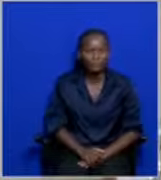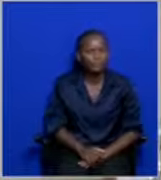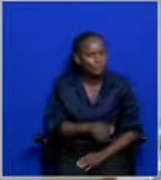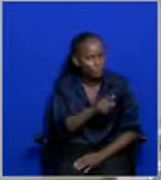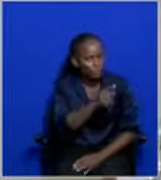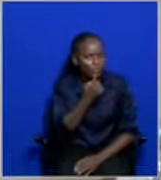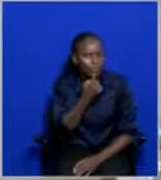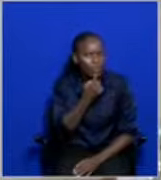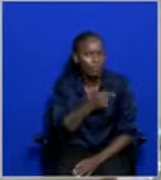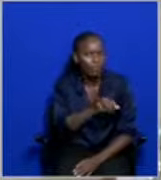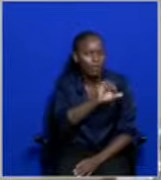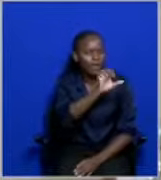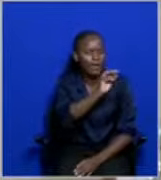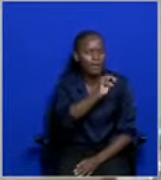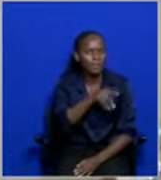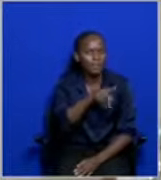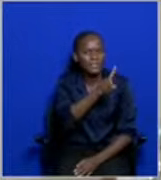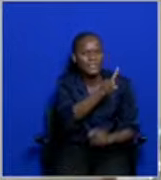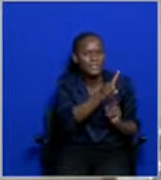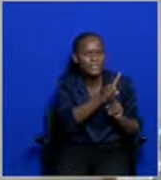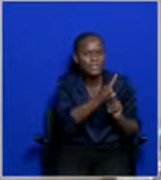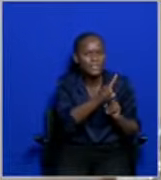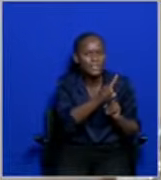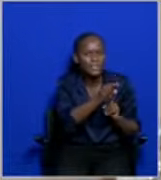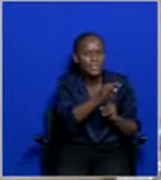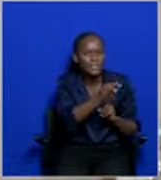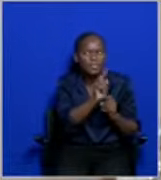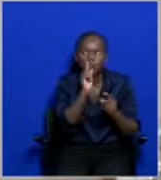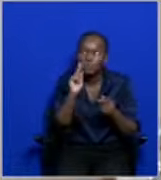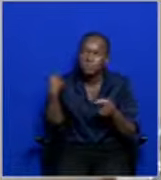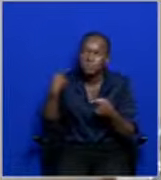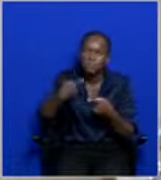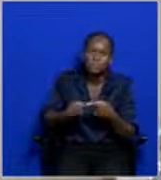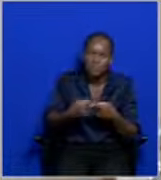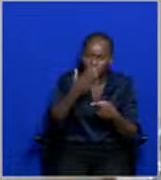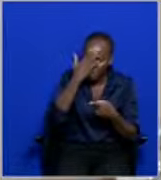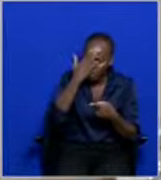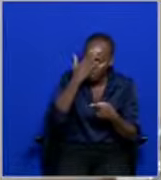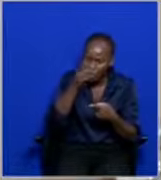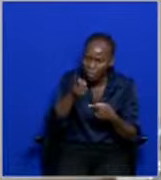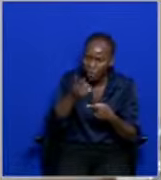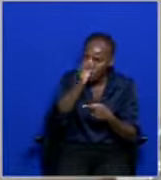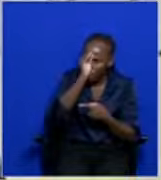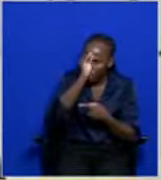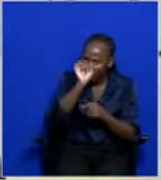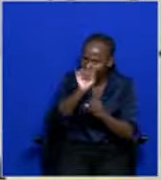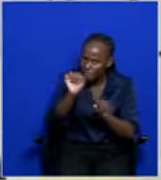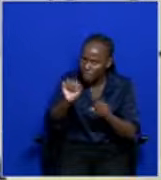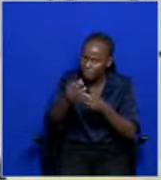steps against any of the implicated officers on the basis that they are awaiting an IPID report?